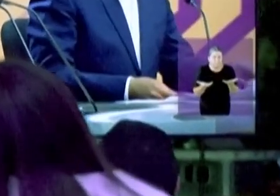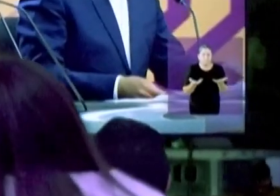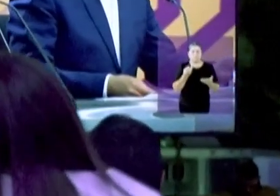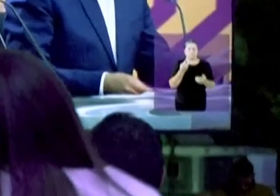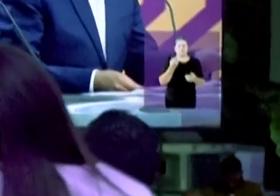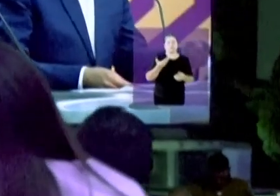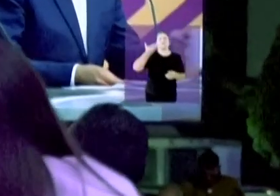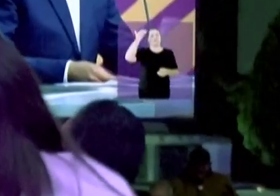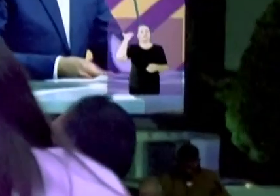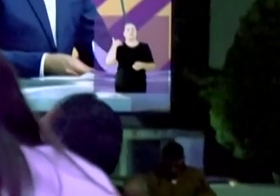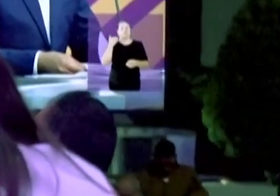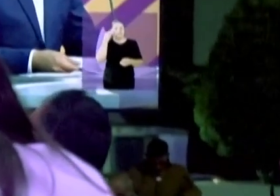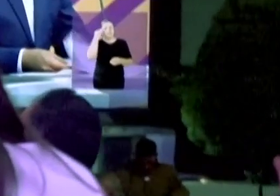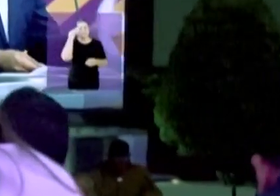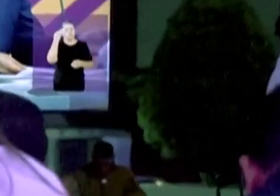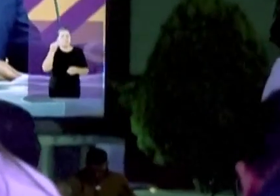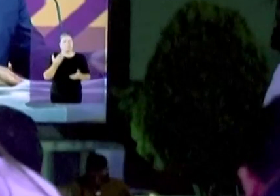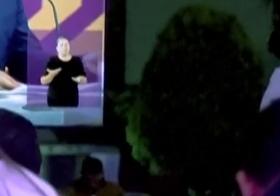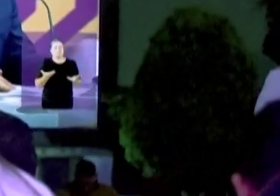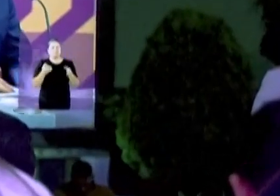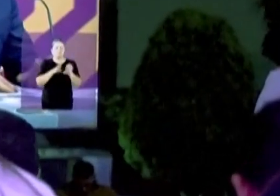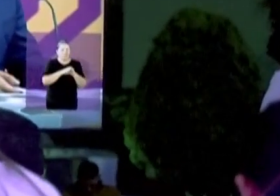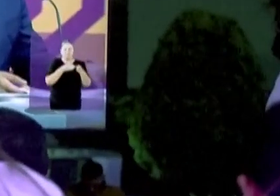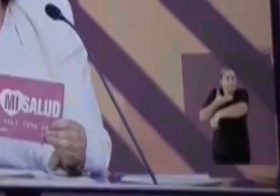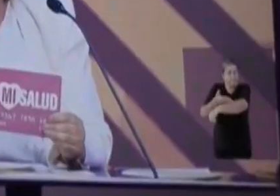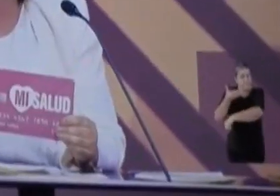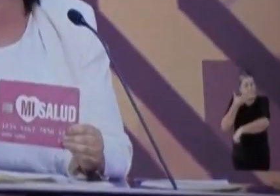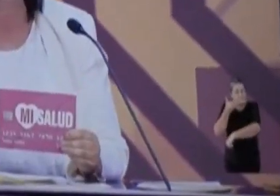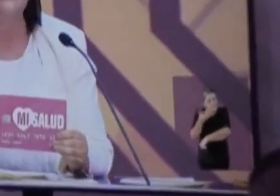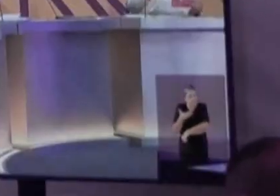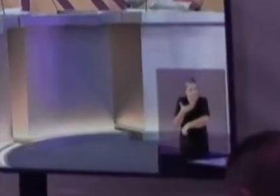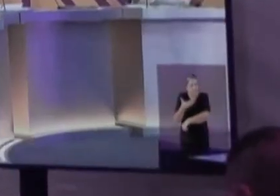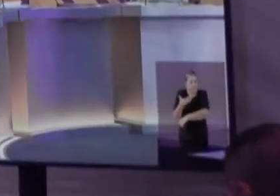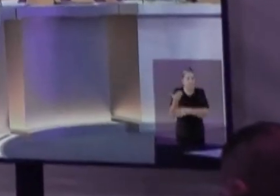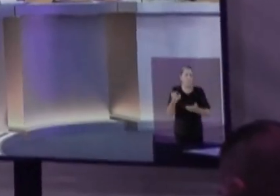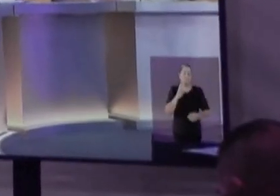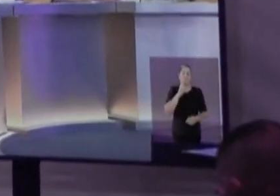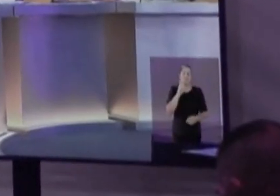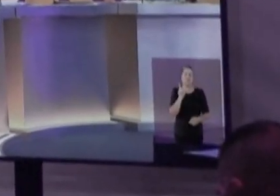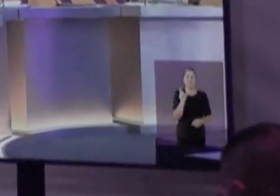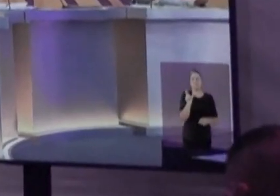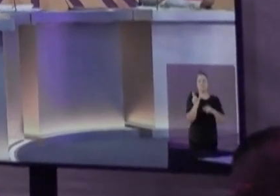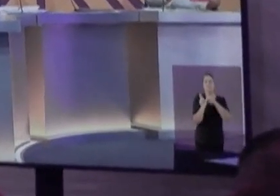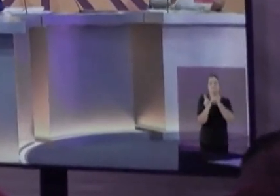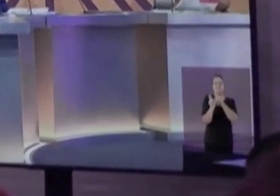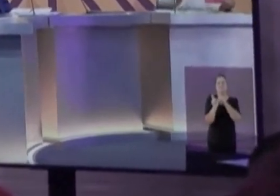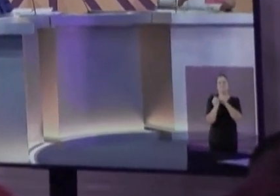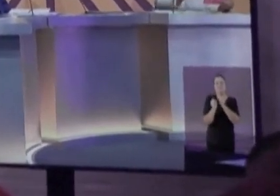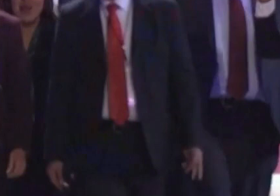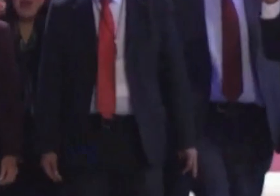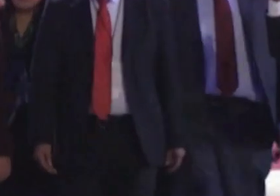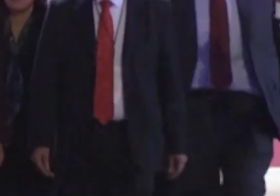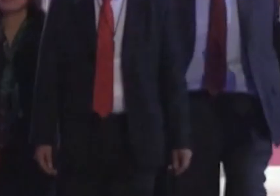The two women leading Mexico's presidential race clashed on issues including corruption, gender violence, and healthcare in a heated debate marked